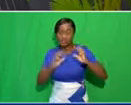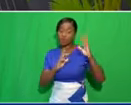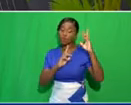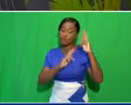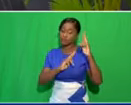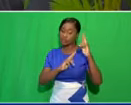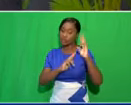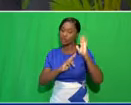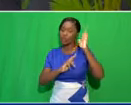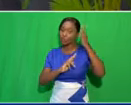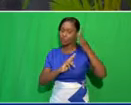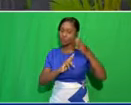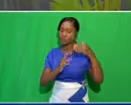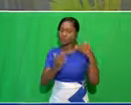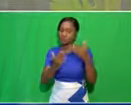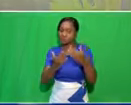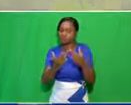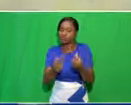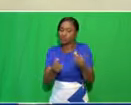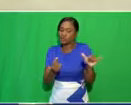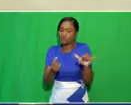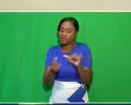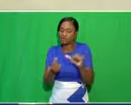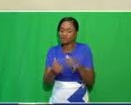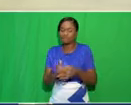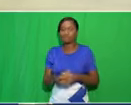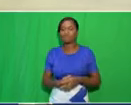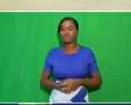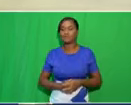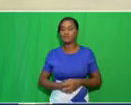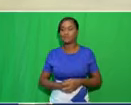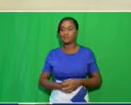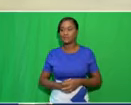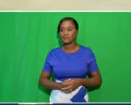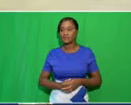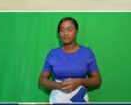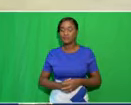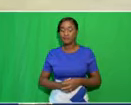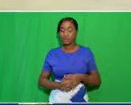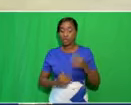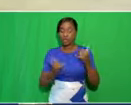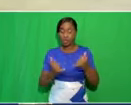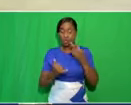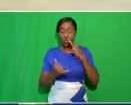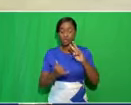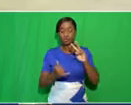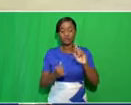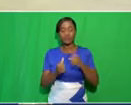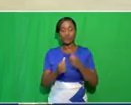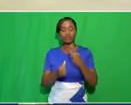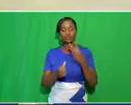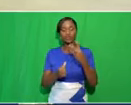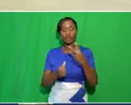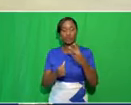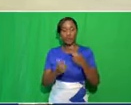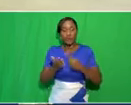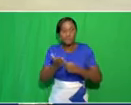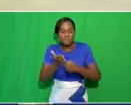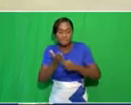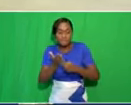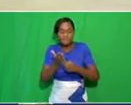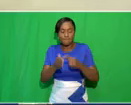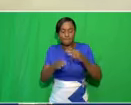there. Thank you very much. You are viewing the first of two national consultations on the SEA Concordat.